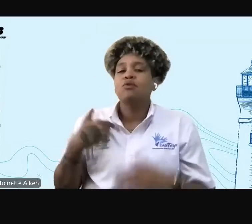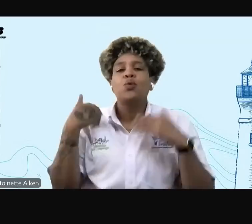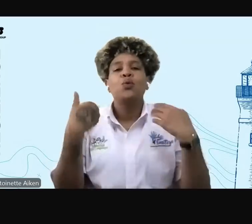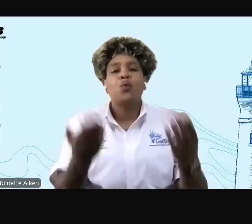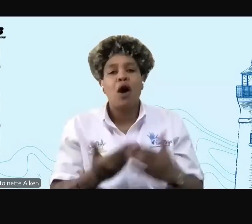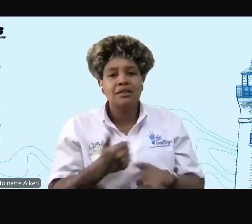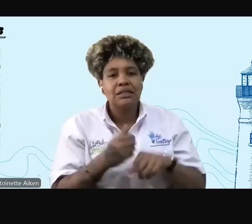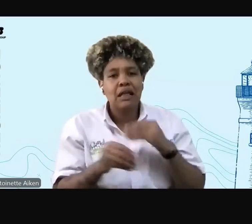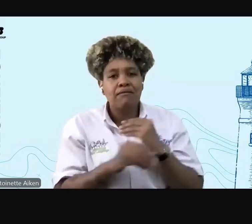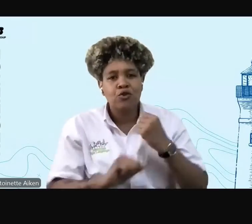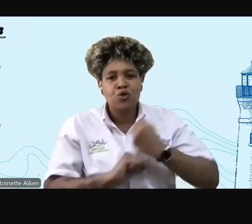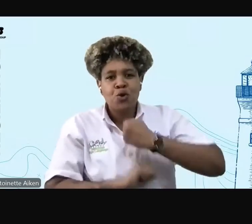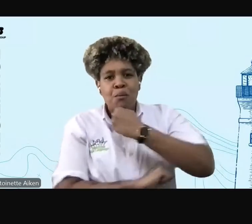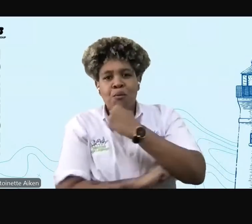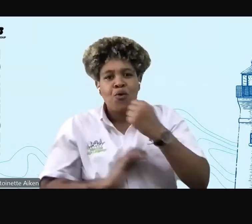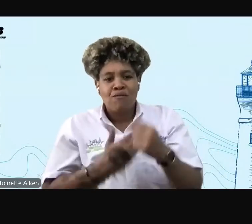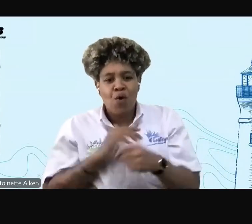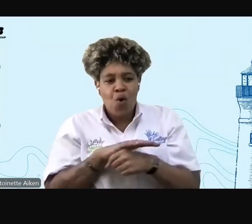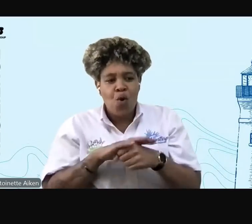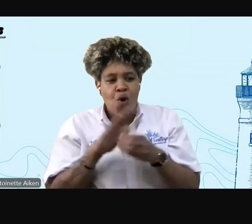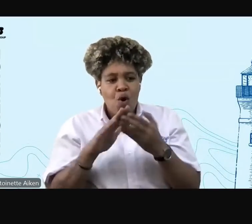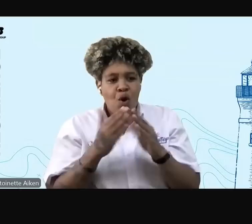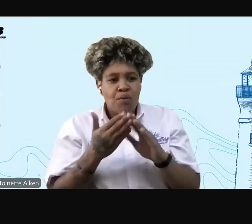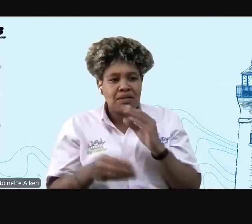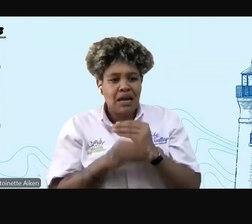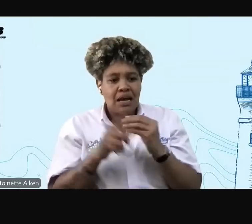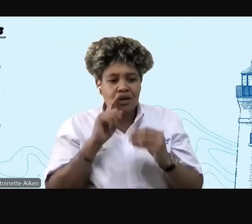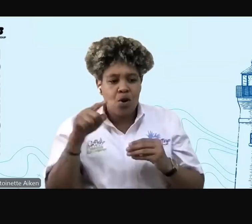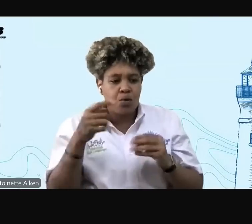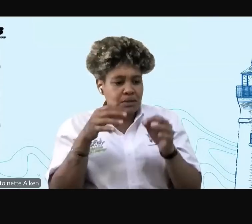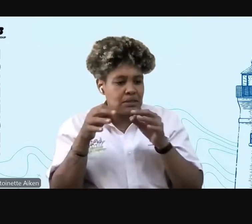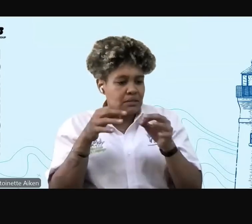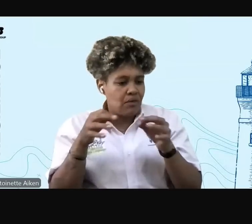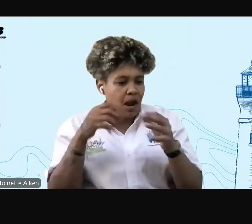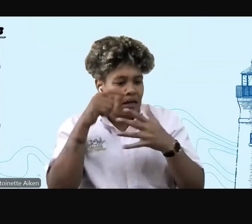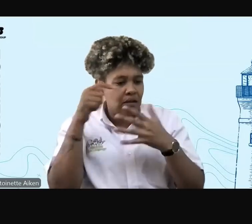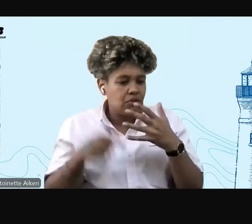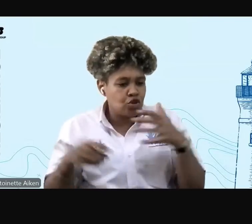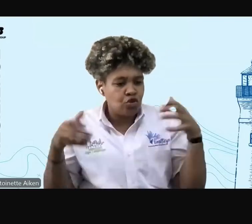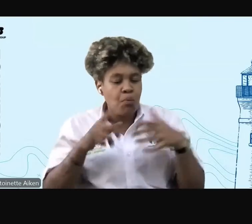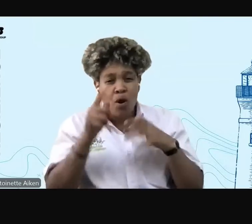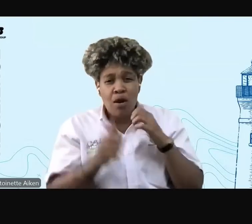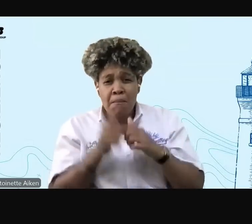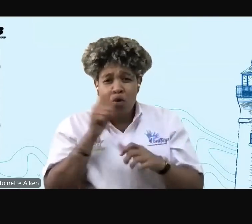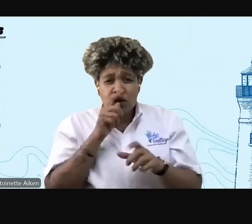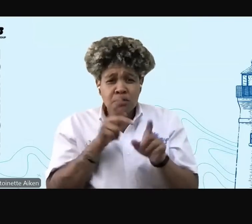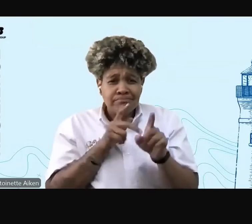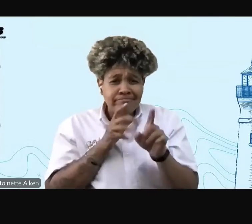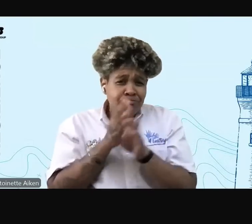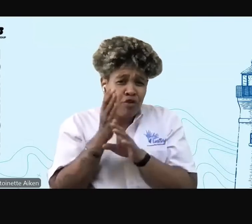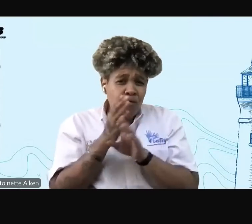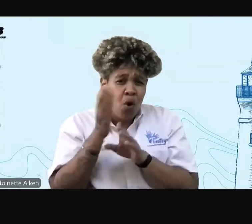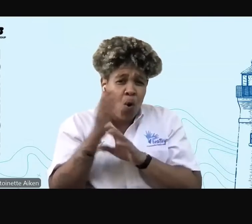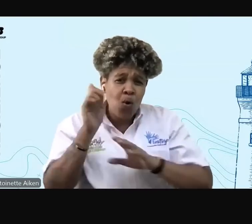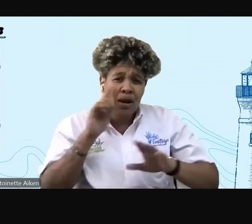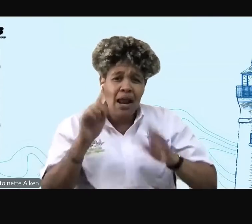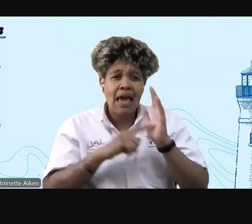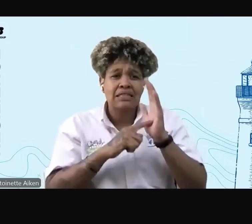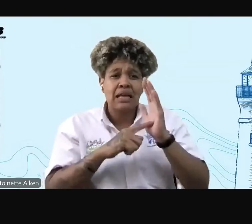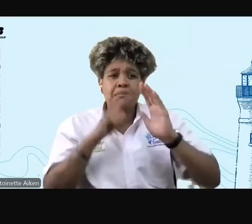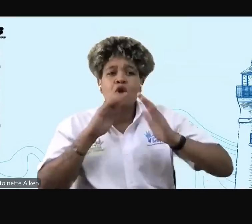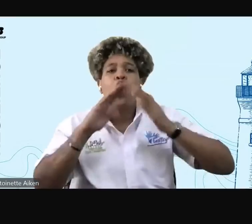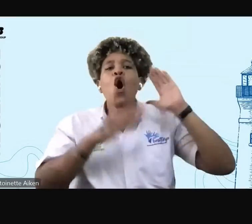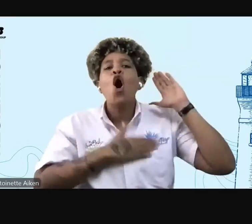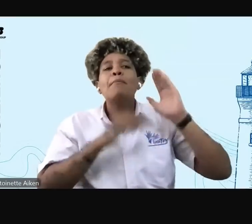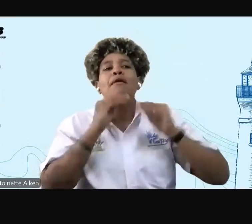Support of our local communities has always been a defining feature of the group. One of the most profound examples of our commitment to the community